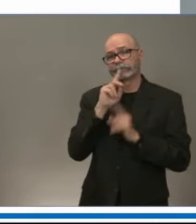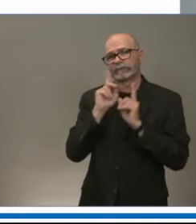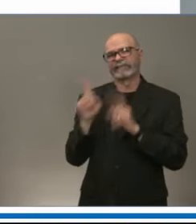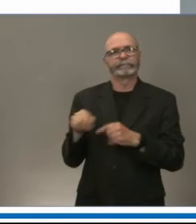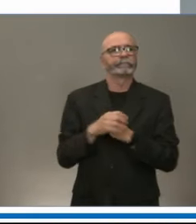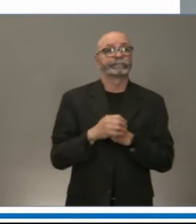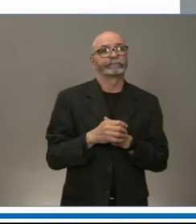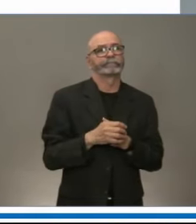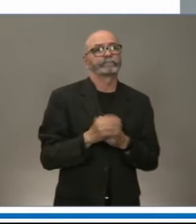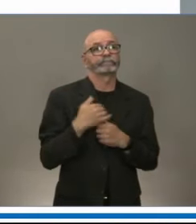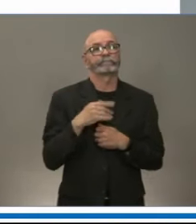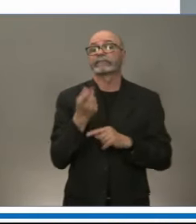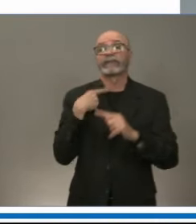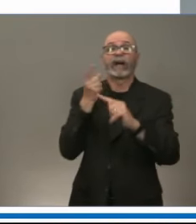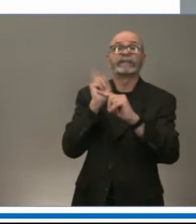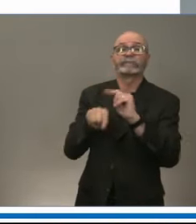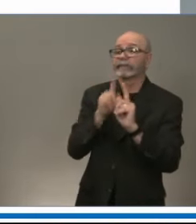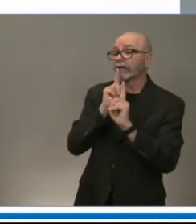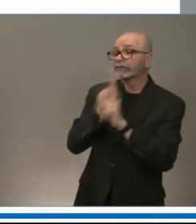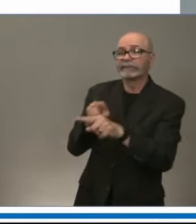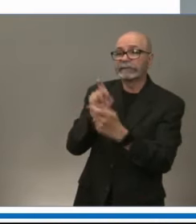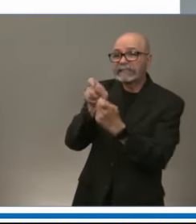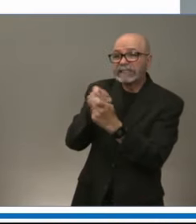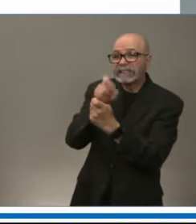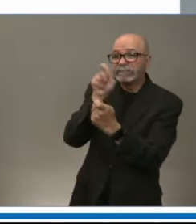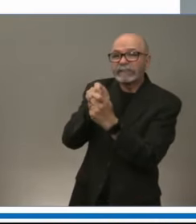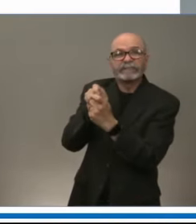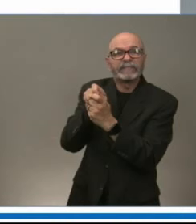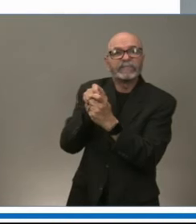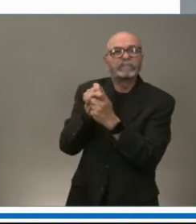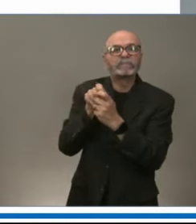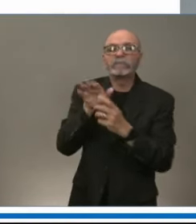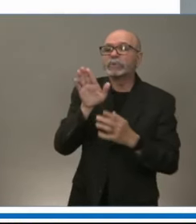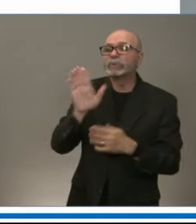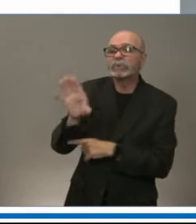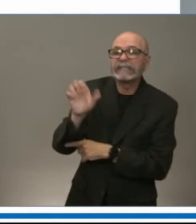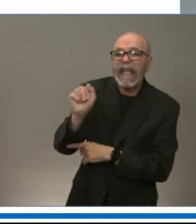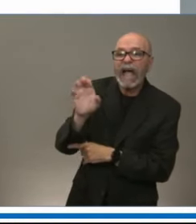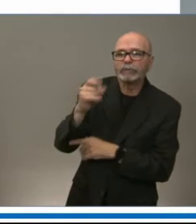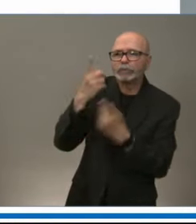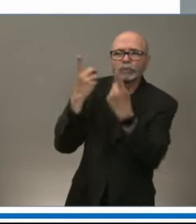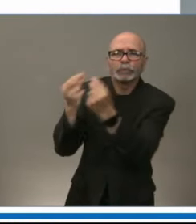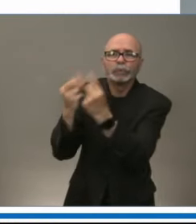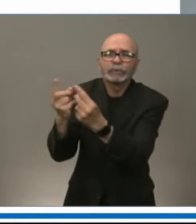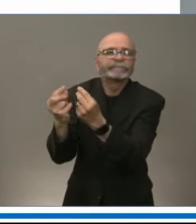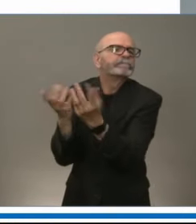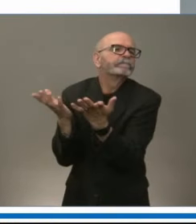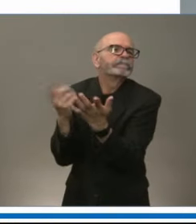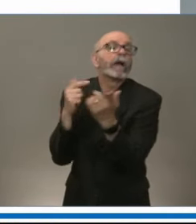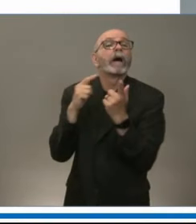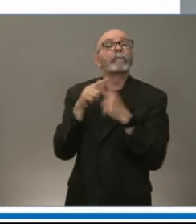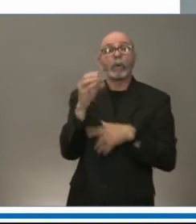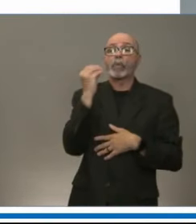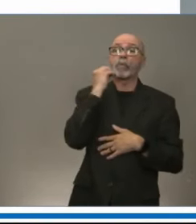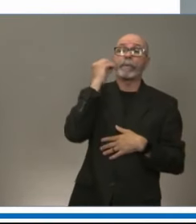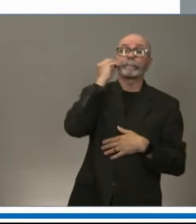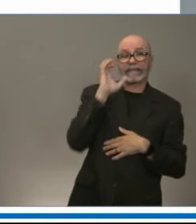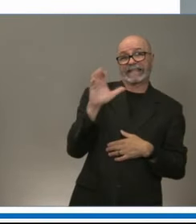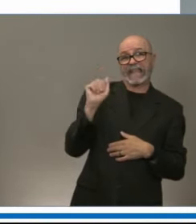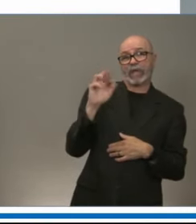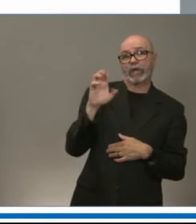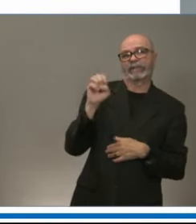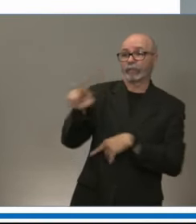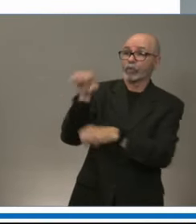circumstances around any individual and the care they're getting, but I think home care, as I said earlier, home care